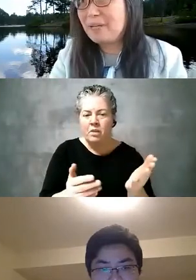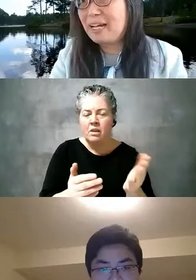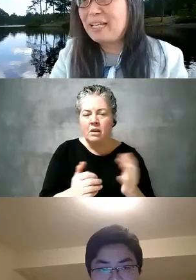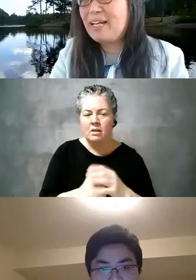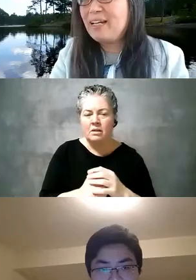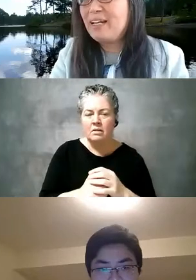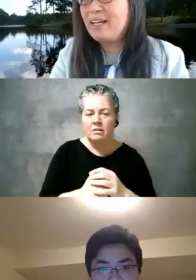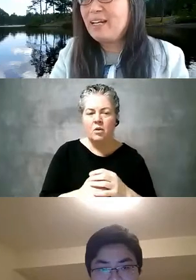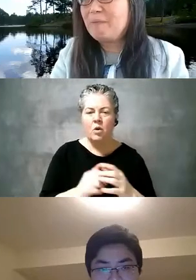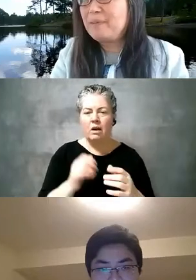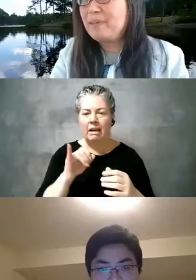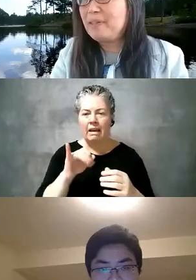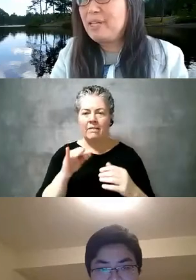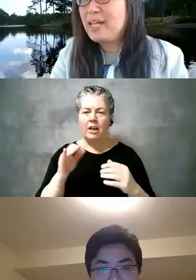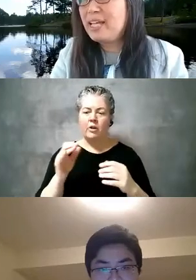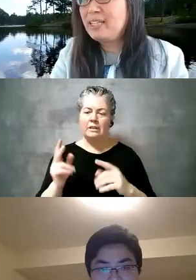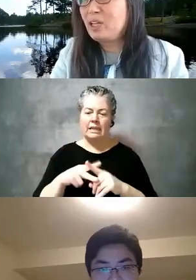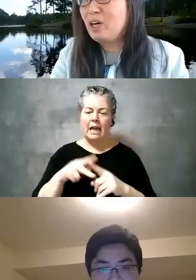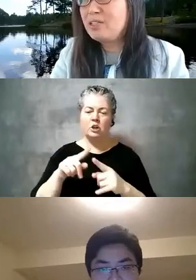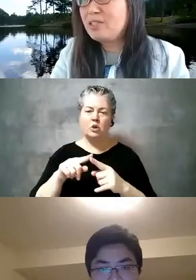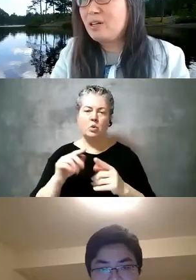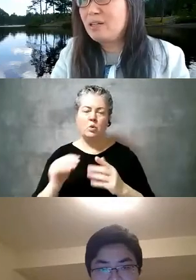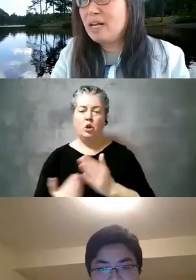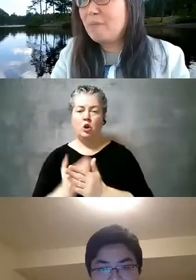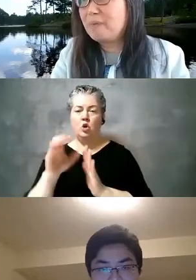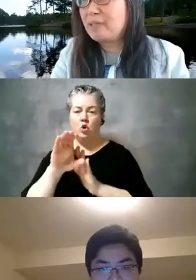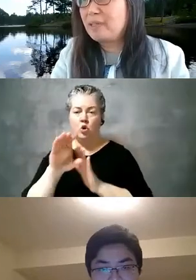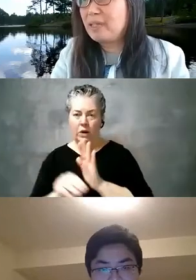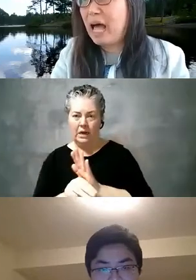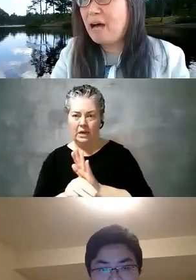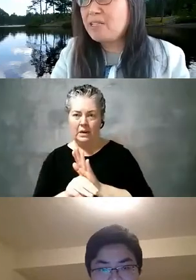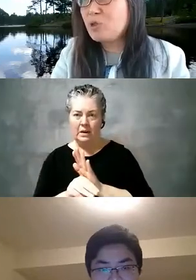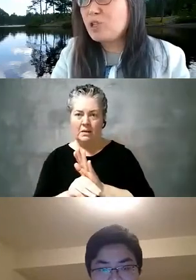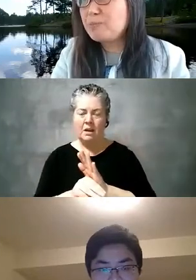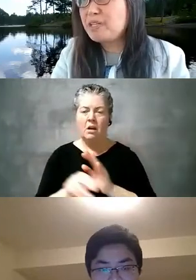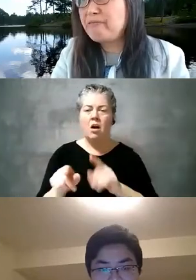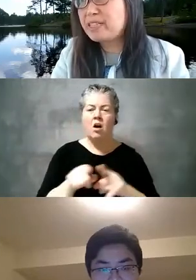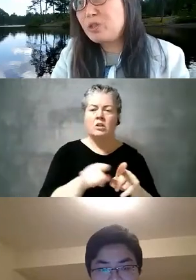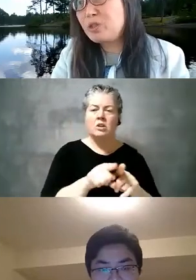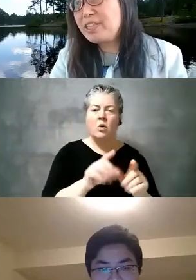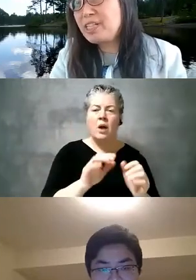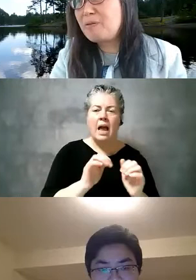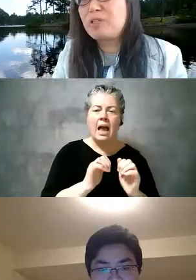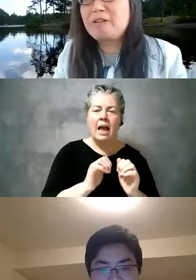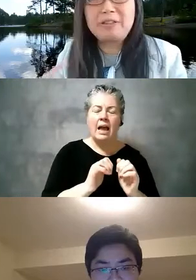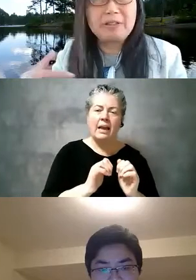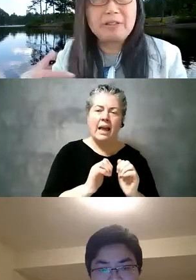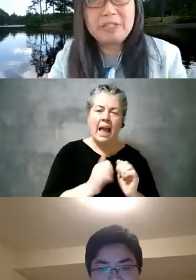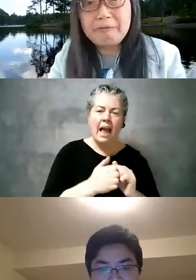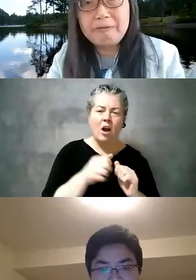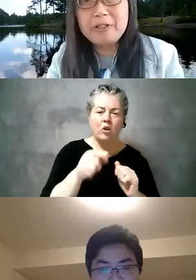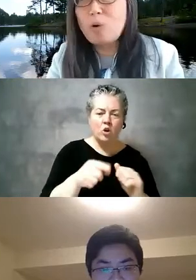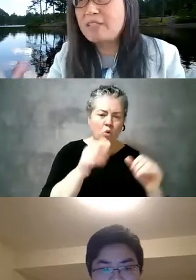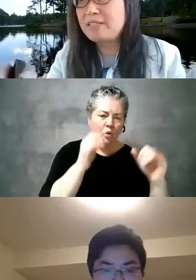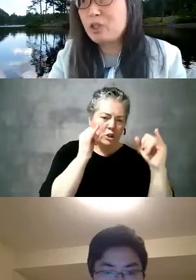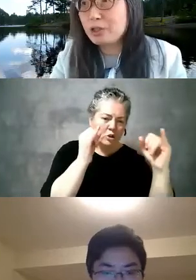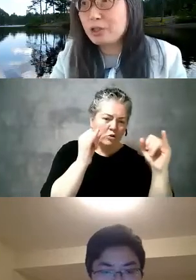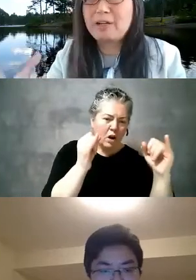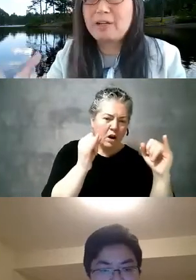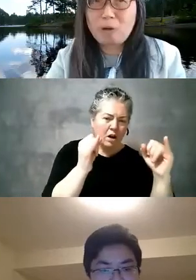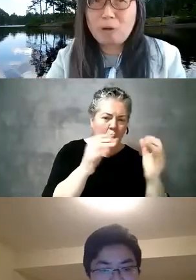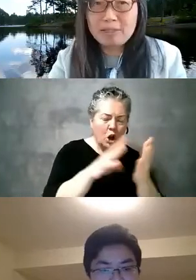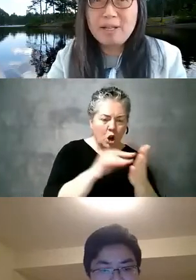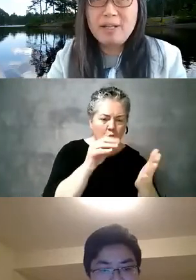curriculum, right? And also how instruction may affect student learning could differ across